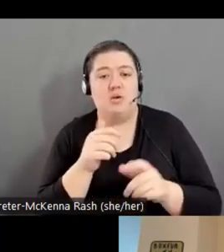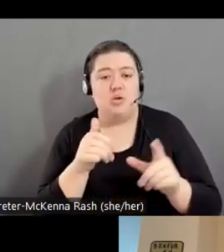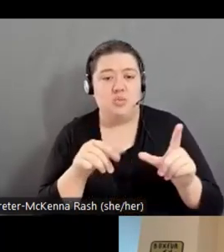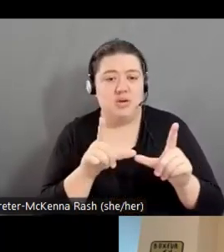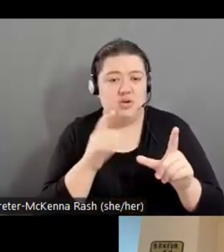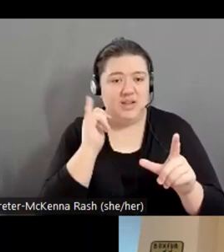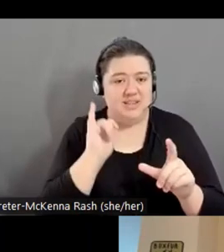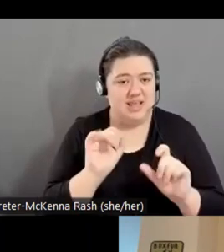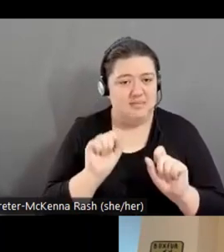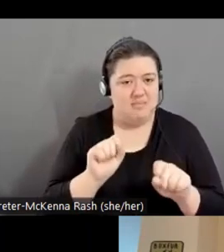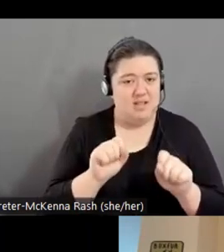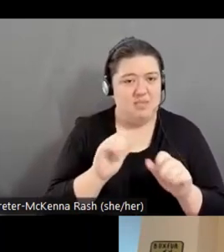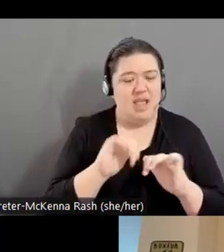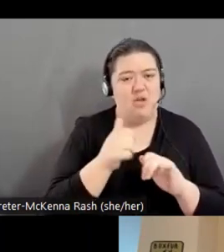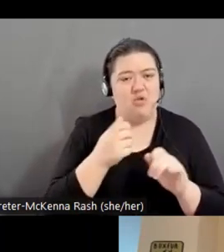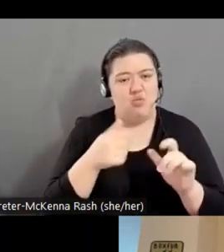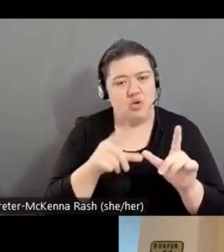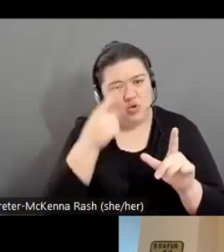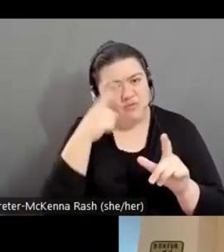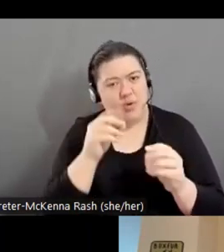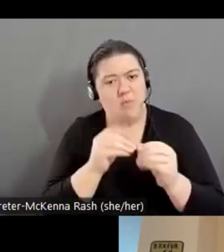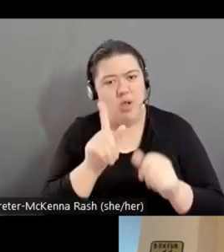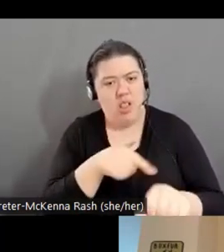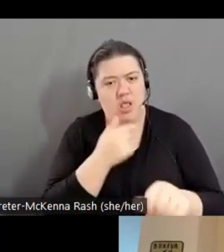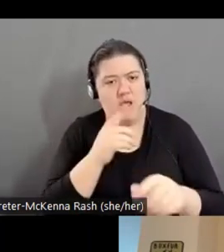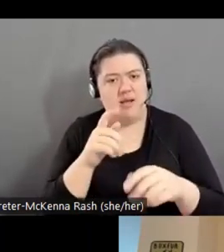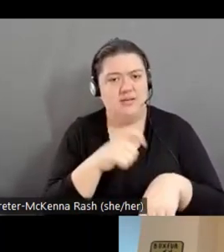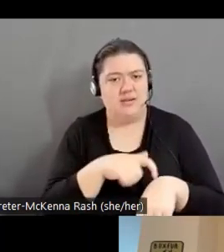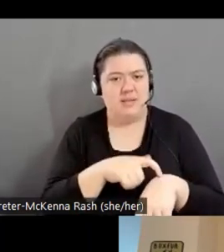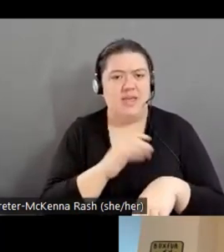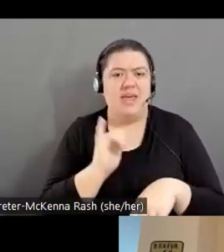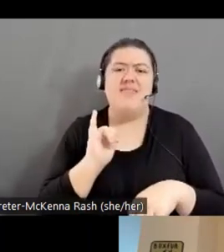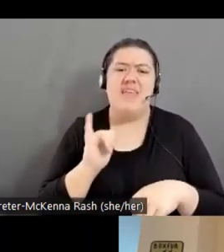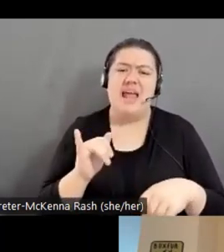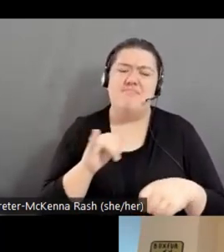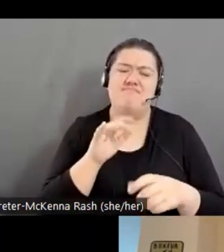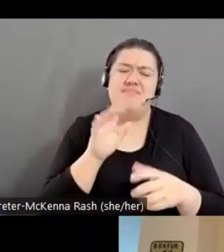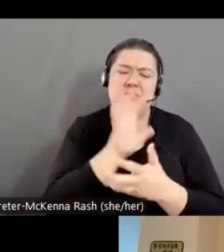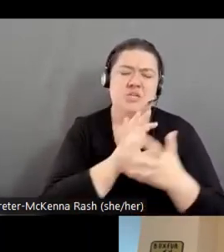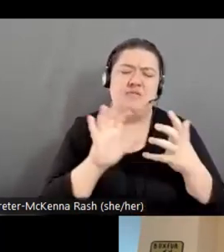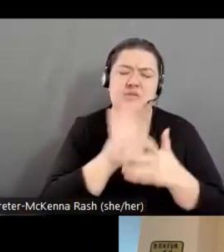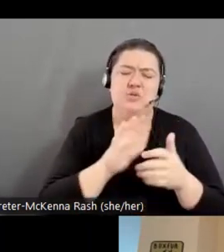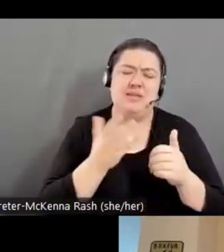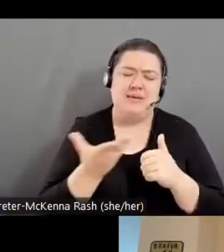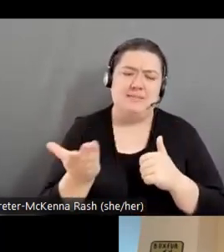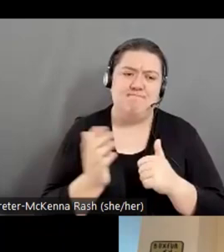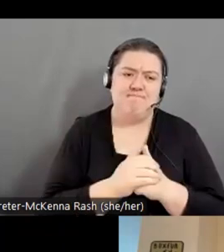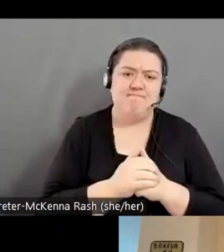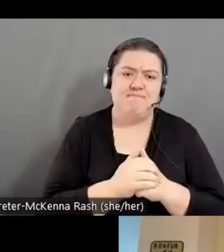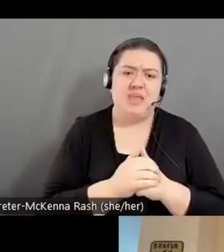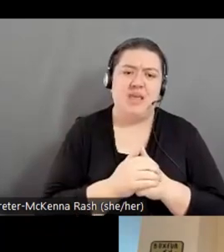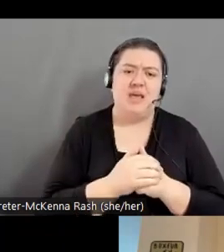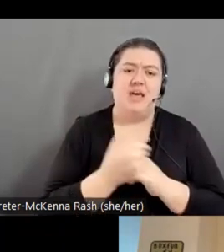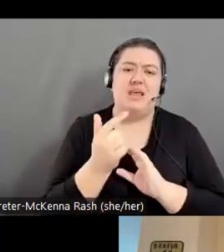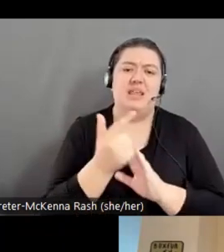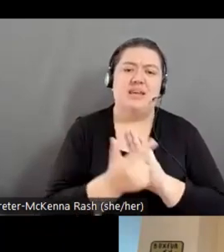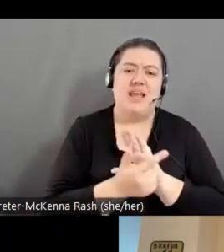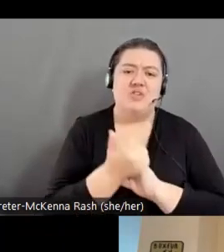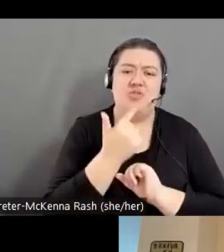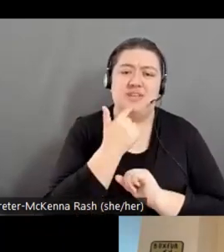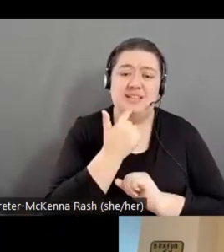How can you get a renewal for longer periods as well?" Okay, this is a really confusing thing. The statutes say